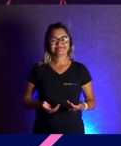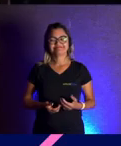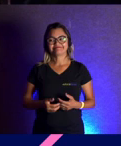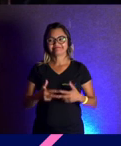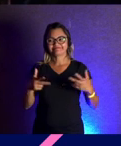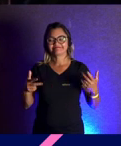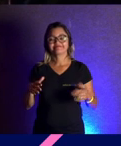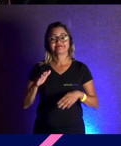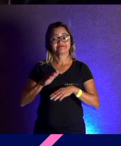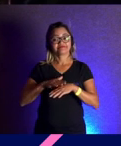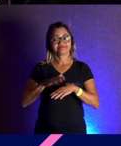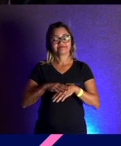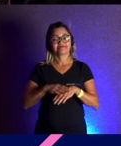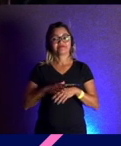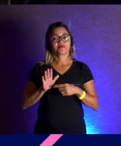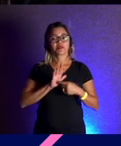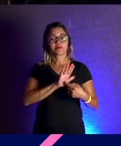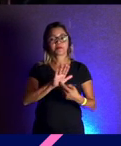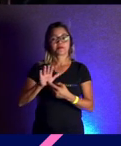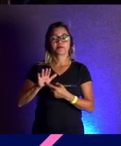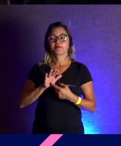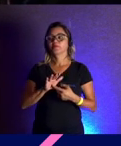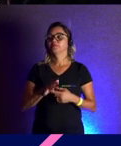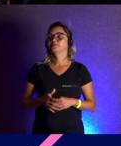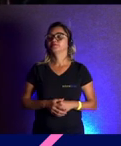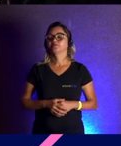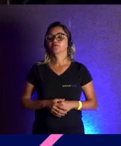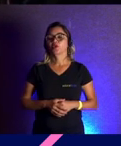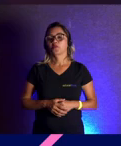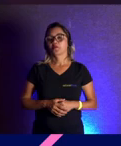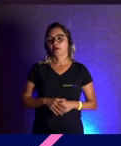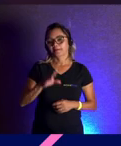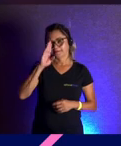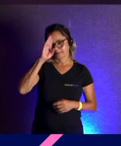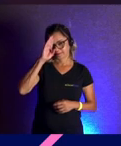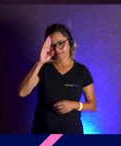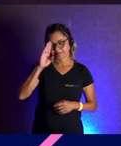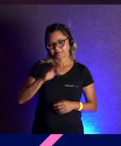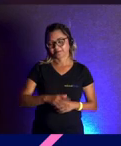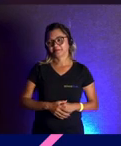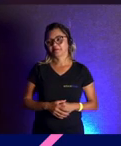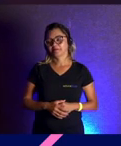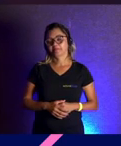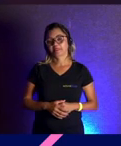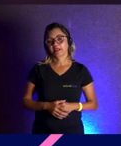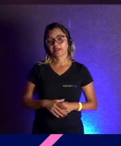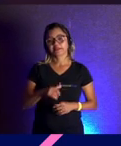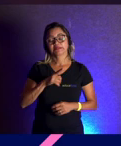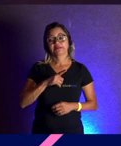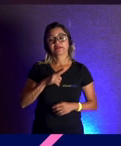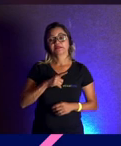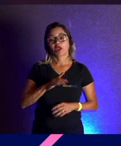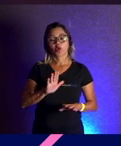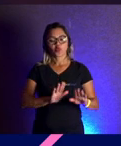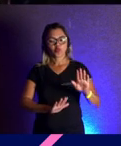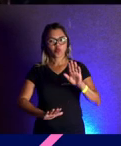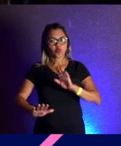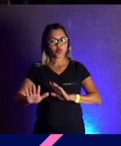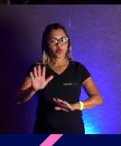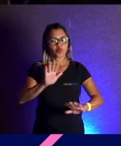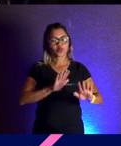assumption. But if you introduce an assumption, you have to be very, very clear with yourself, primarily, what it